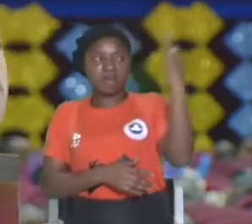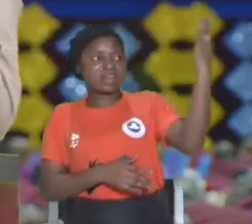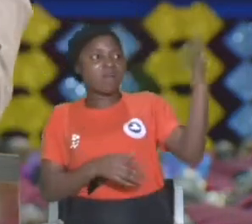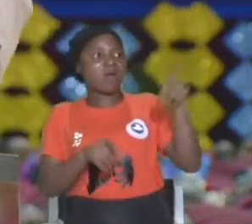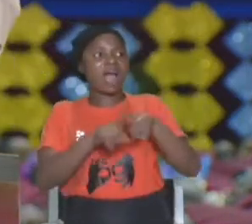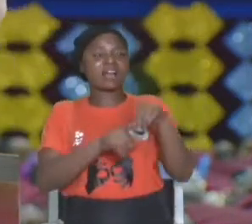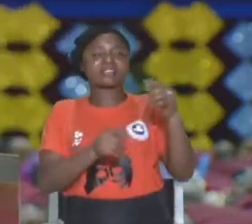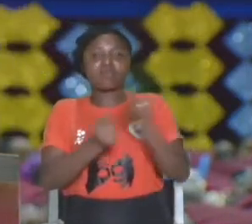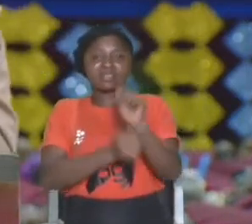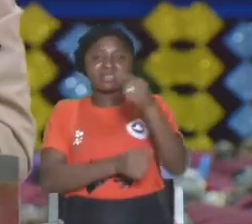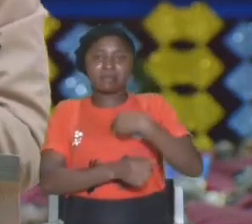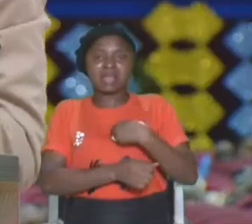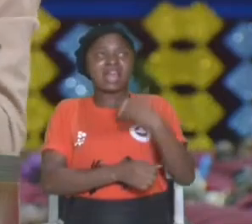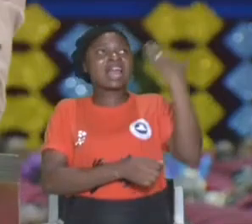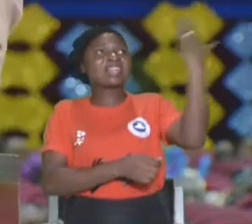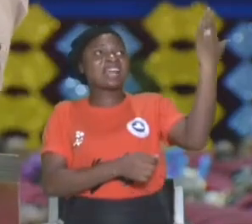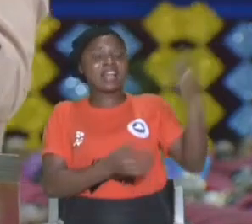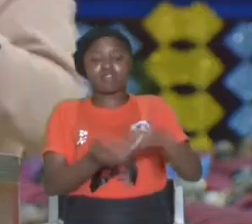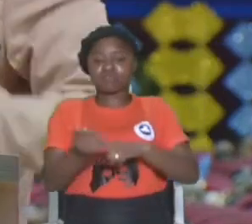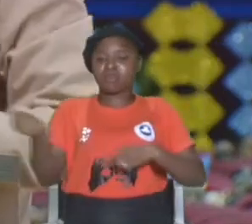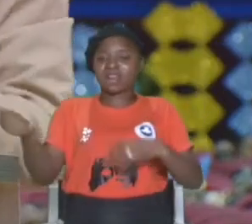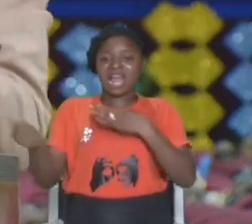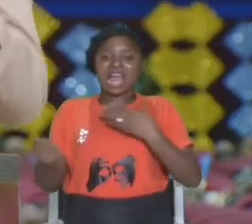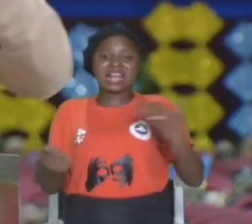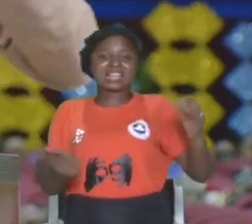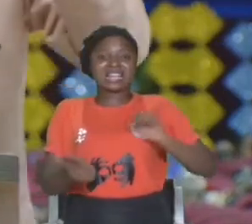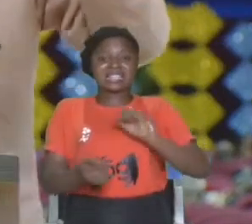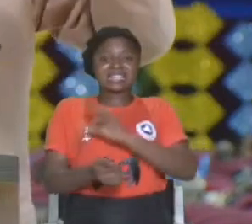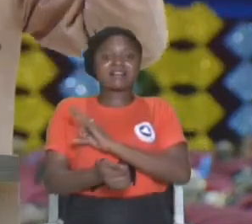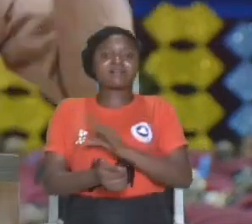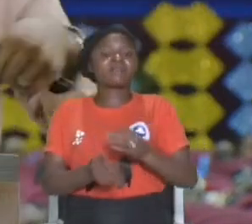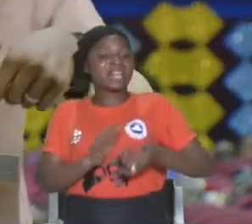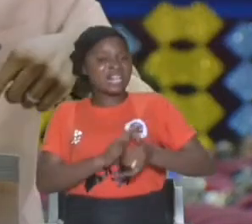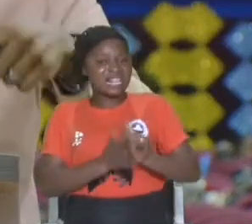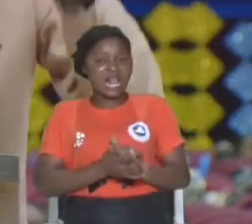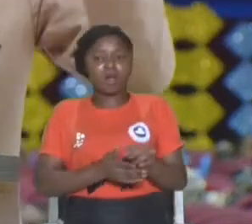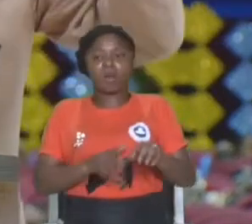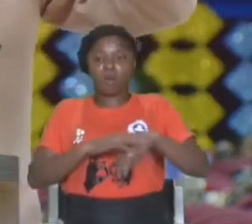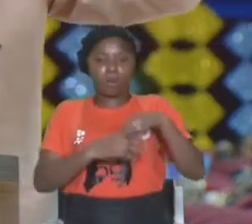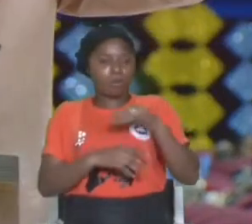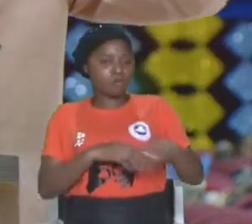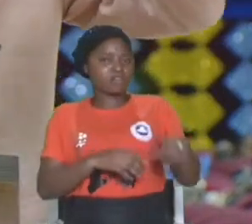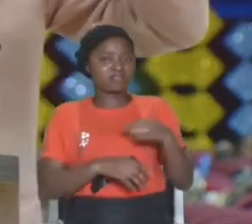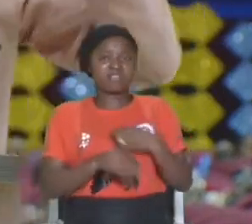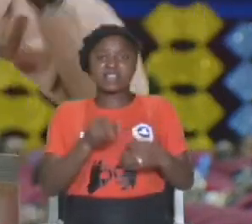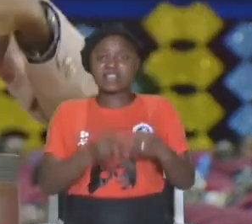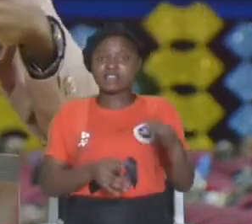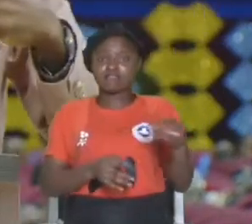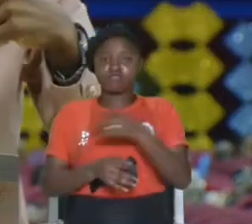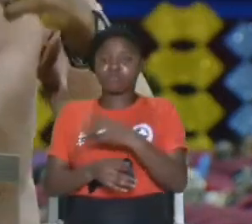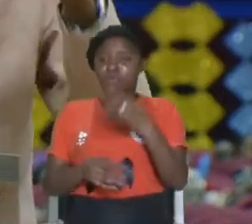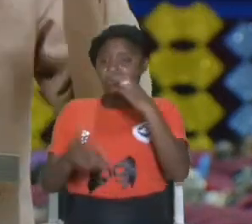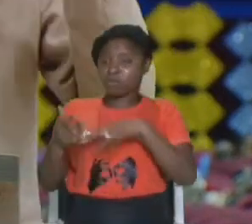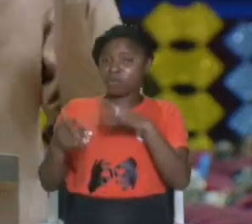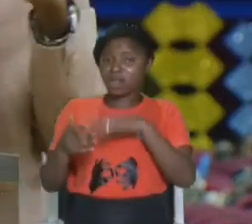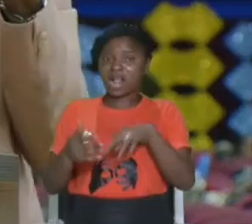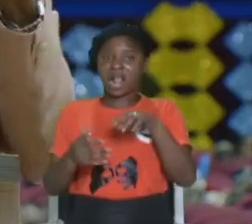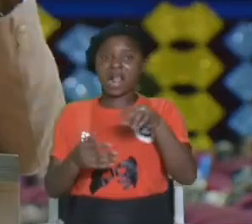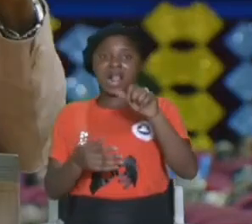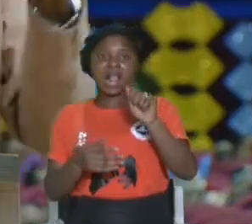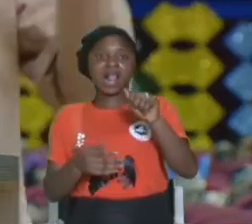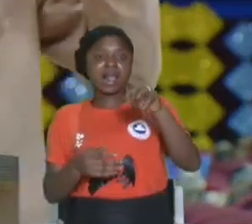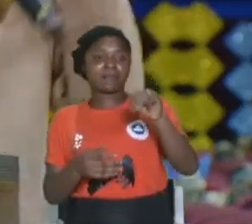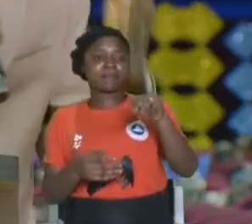me. Thy rod and thy staff, they comfort me." If you read Amplified Version,